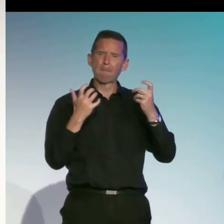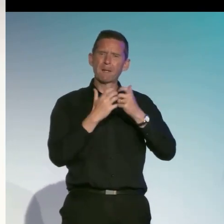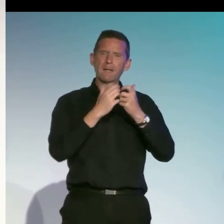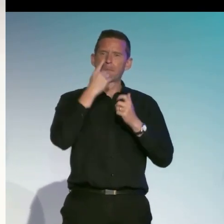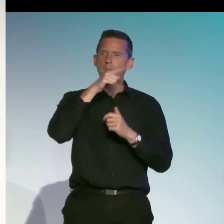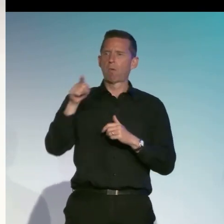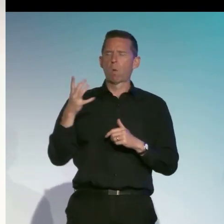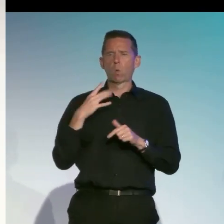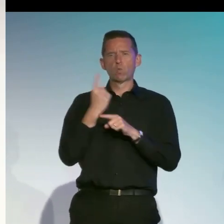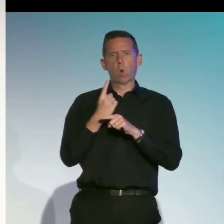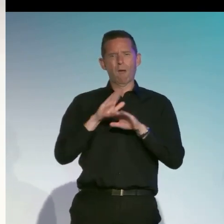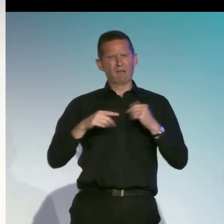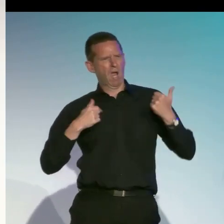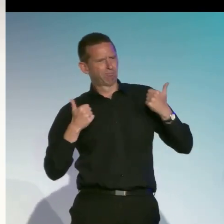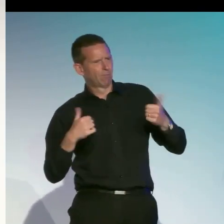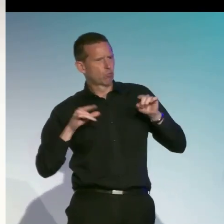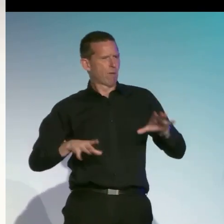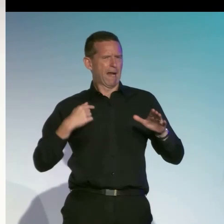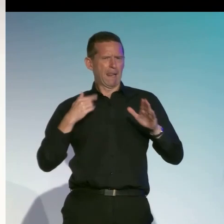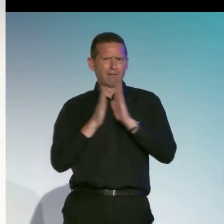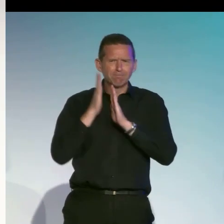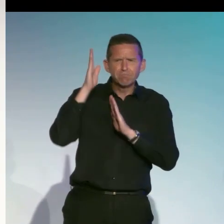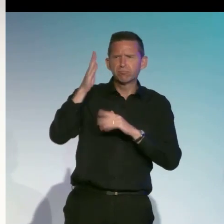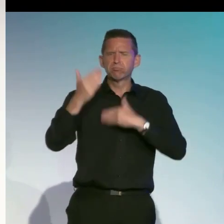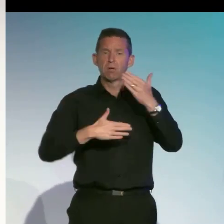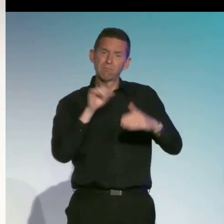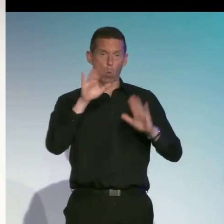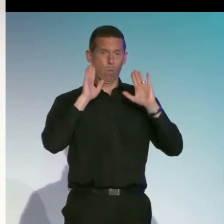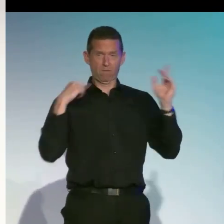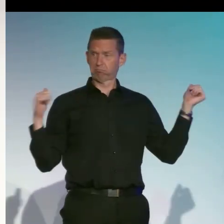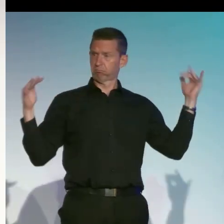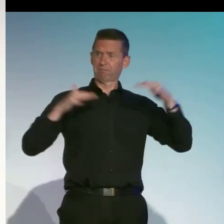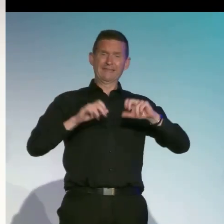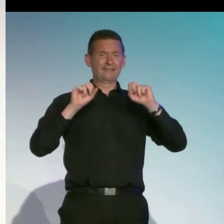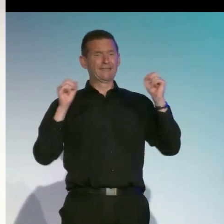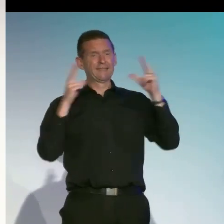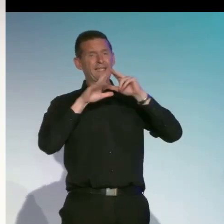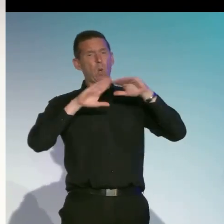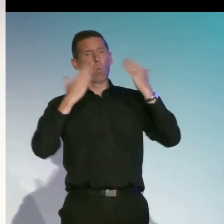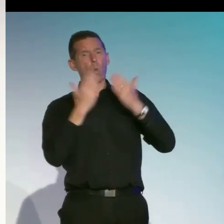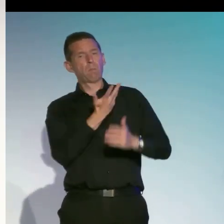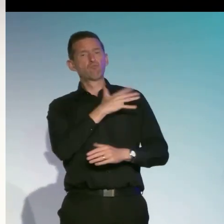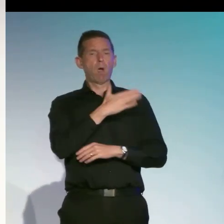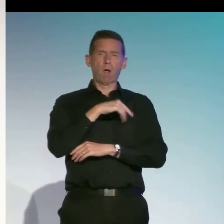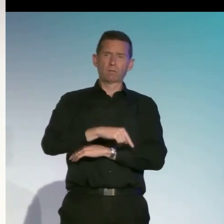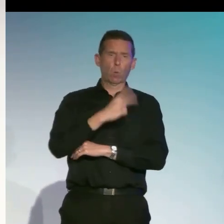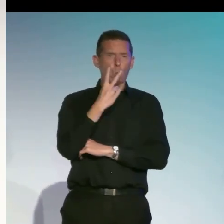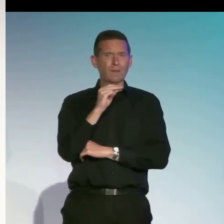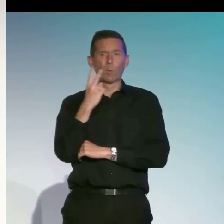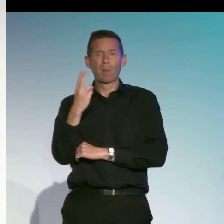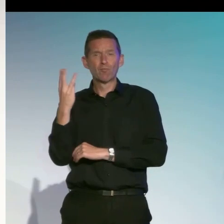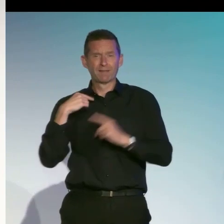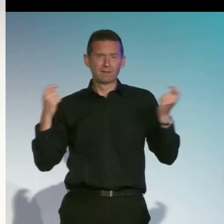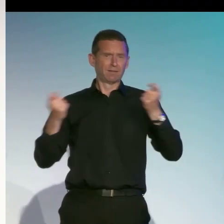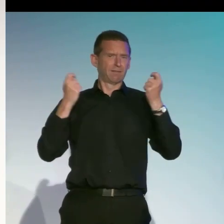to talk about the progress that we have made. And that's wonderful. Here we are at Sydney World Pride, 2023, commemorating many,